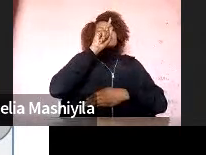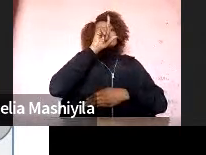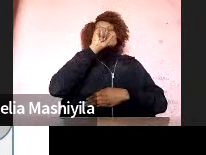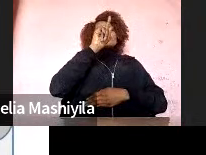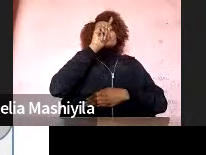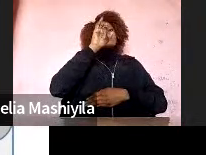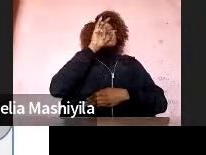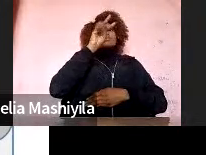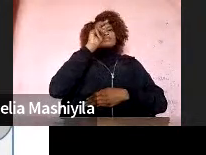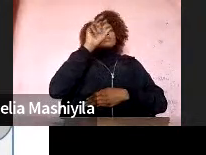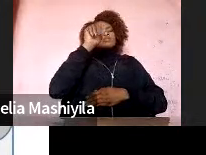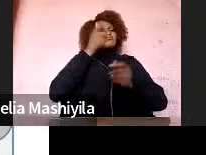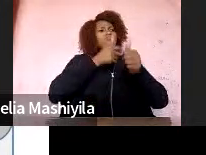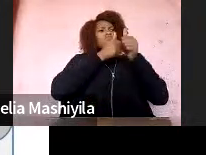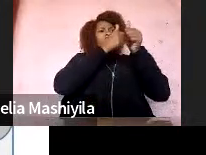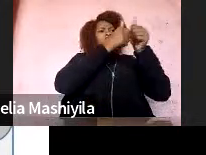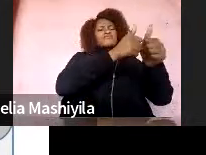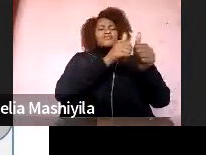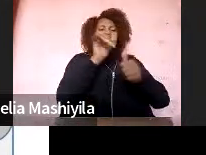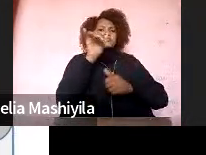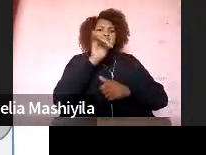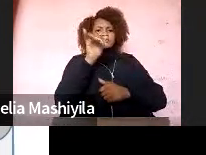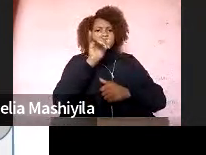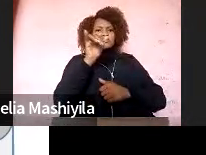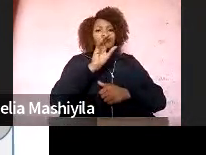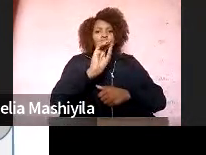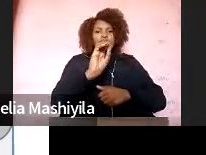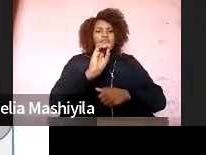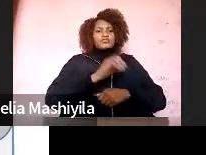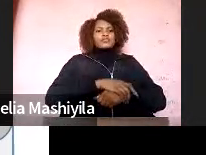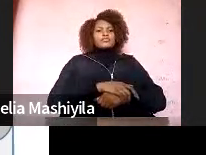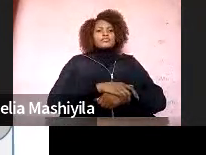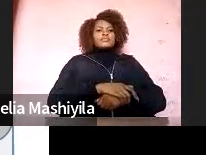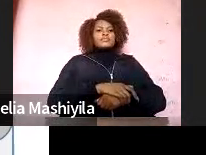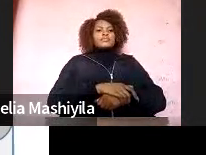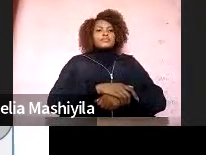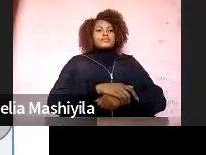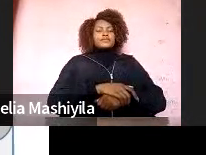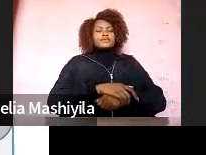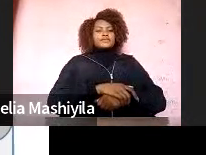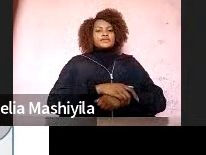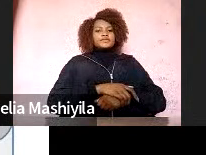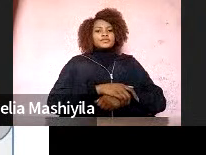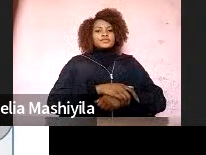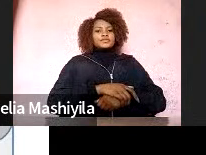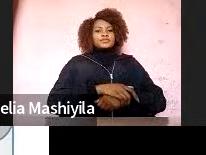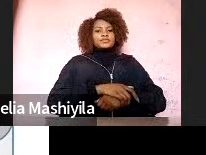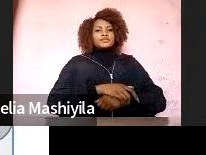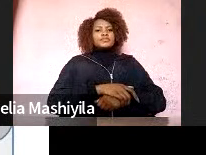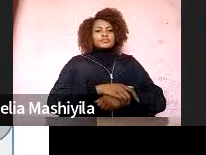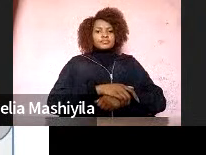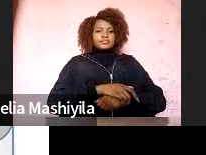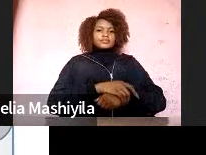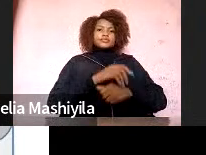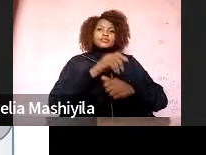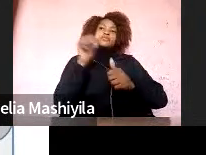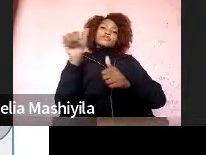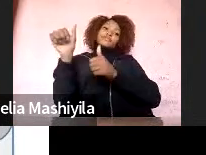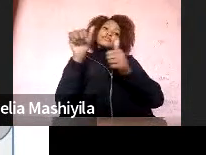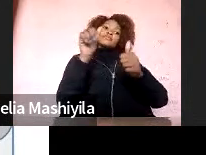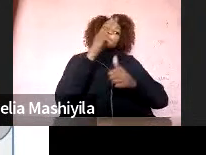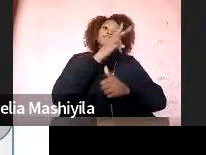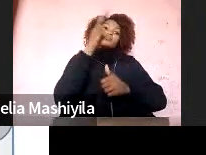has to follow. But also within our own internal administrative appeal process, we are